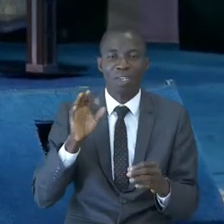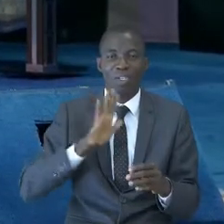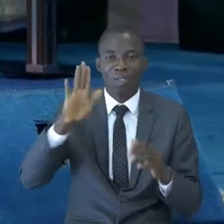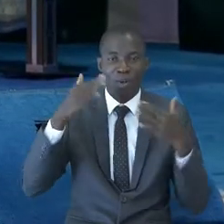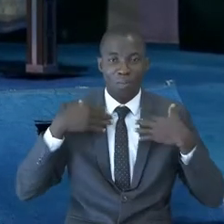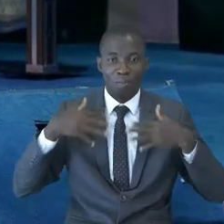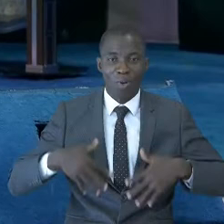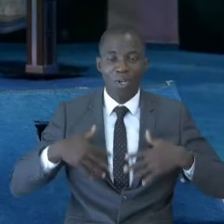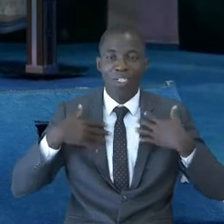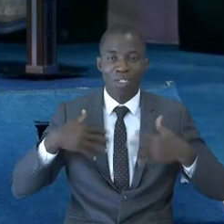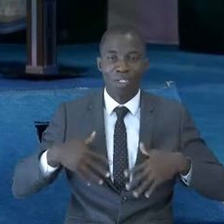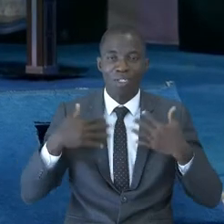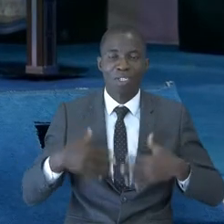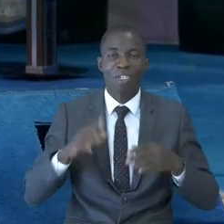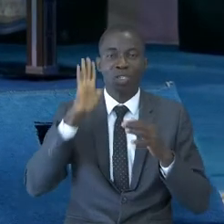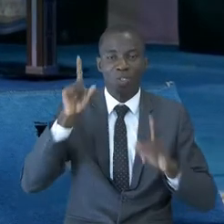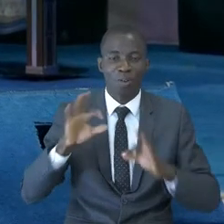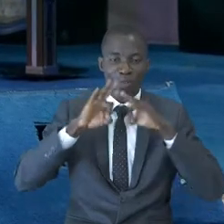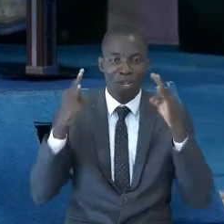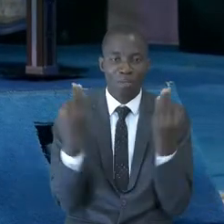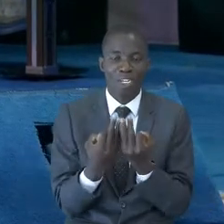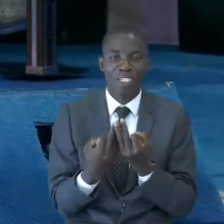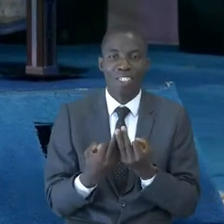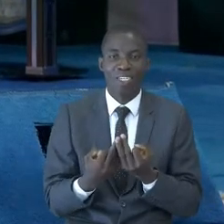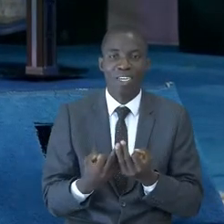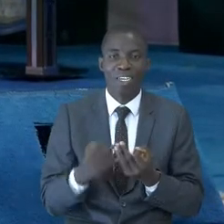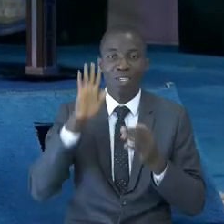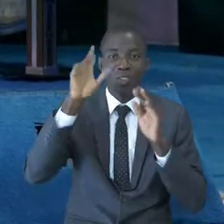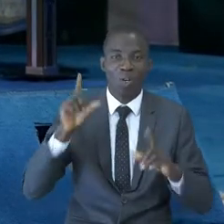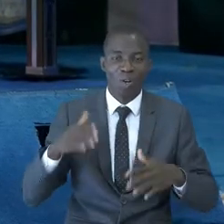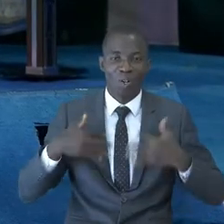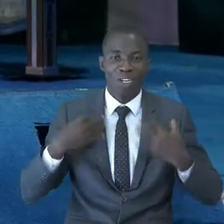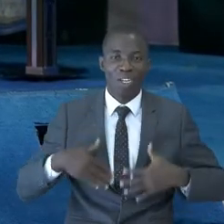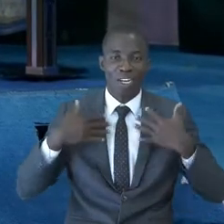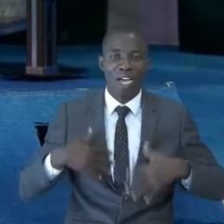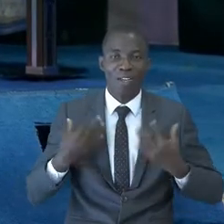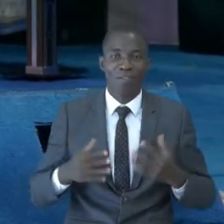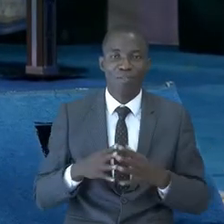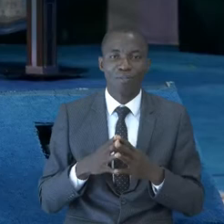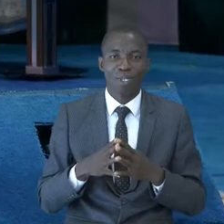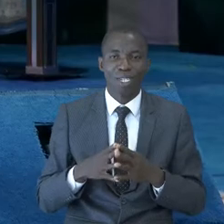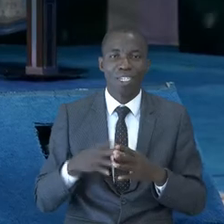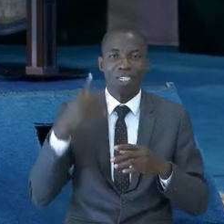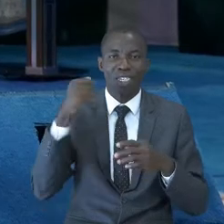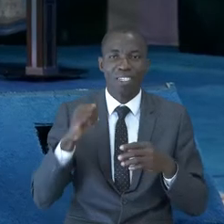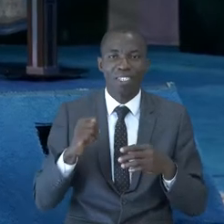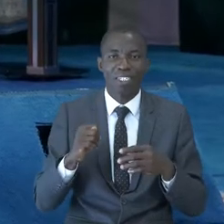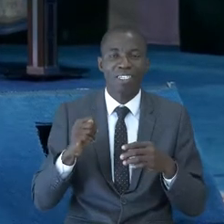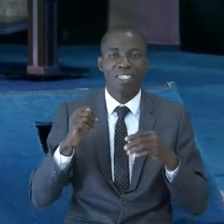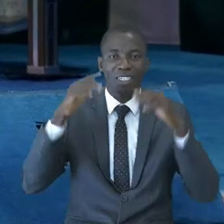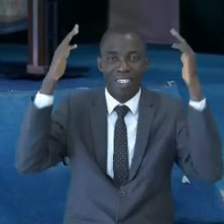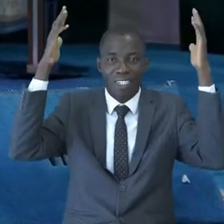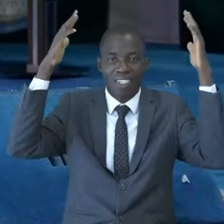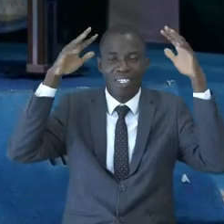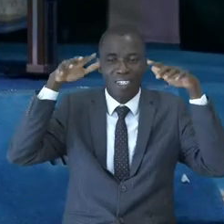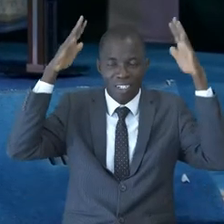body, your family, your life. The rain of miracle